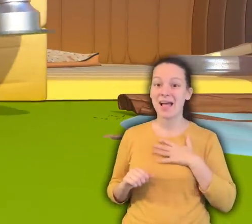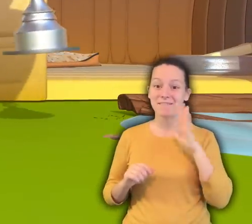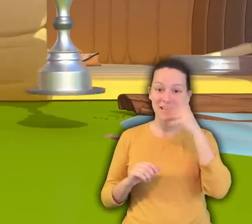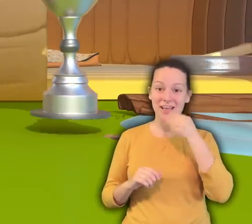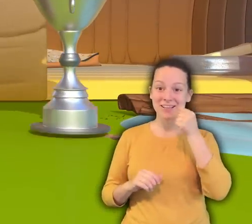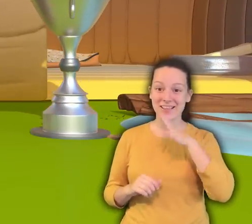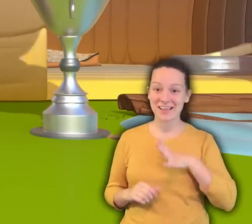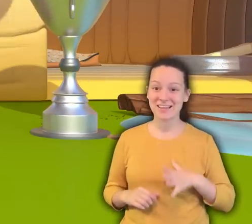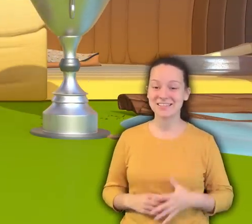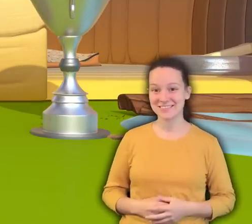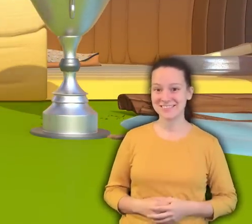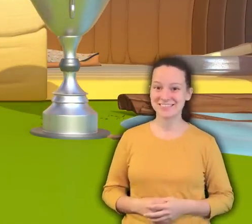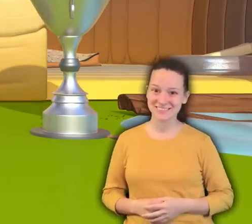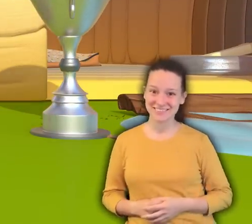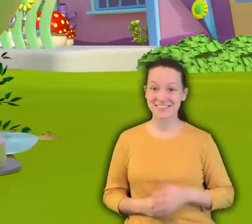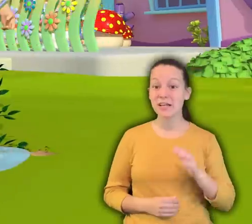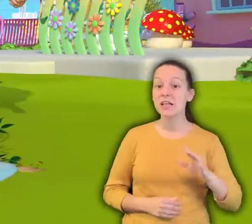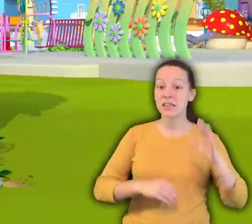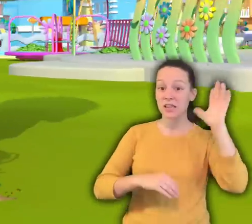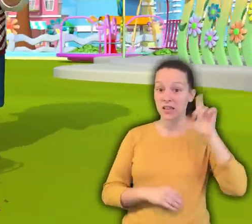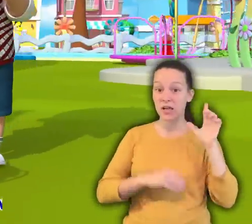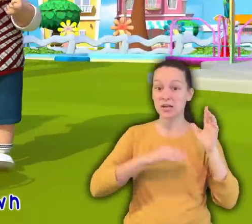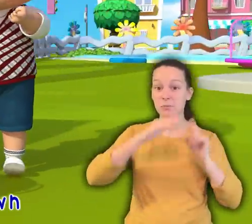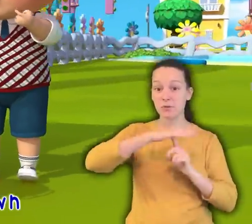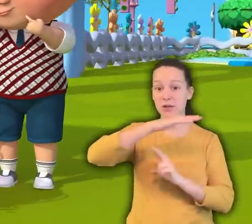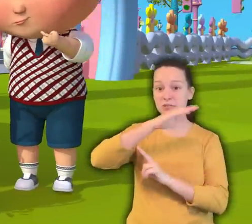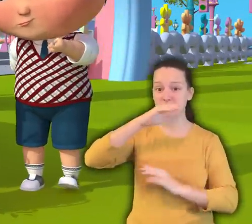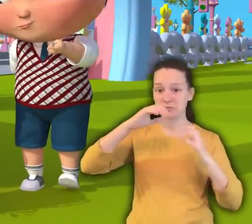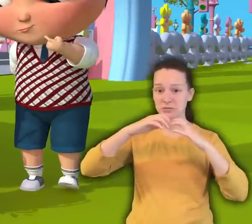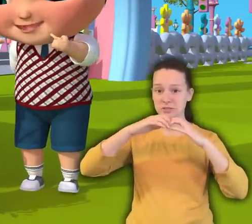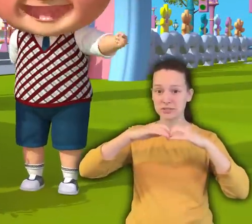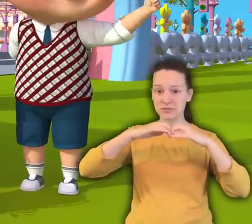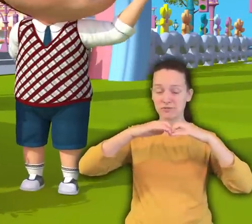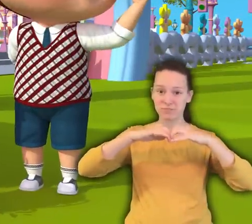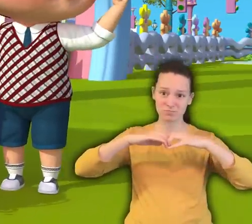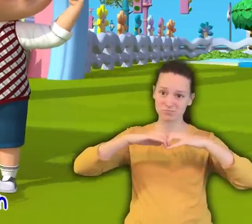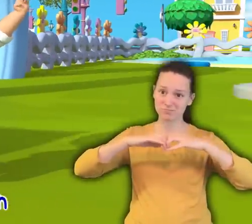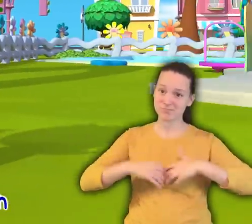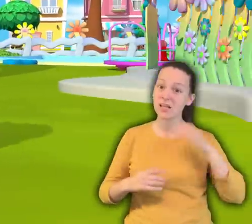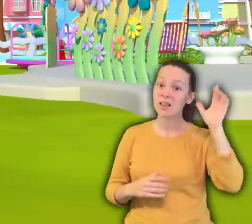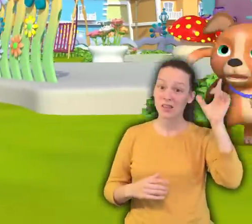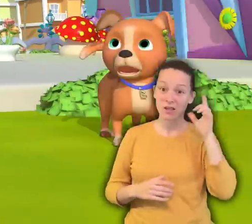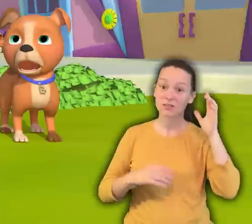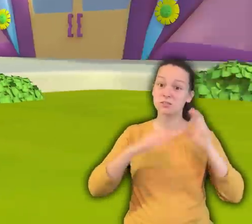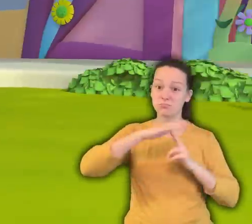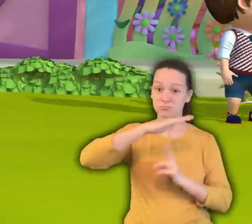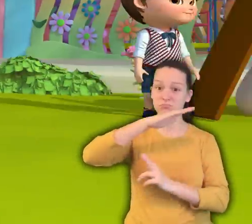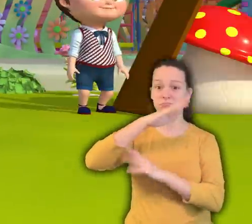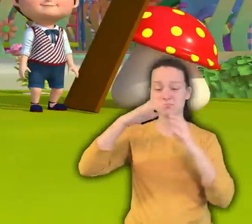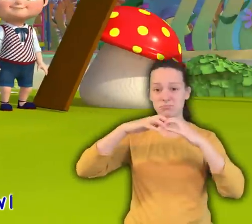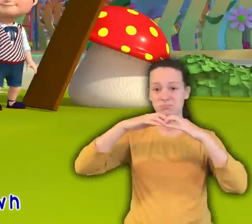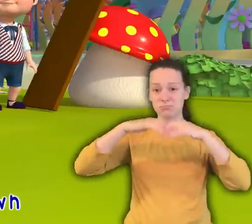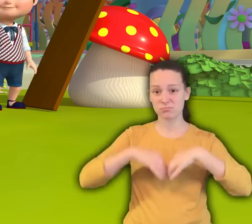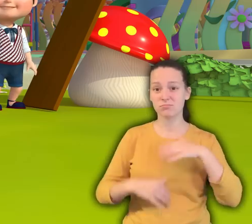My Fair Lady London Bridge is falling down falling down falling down London